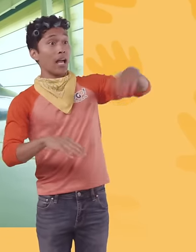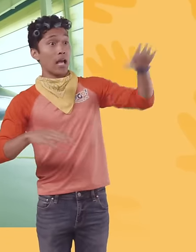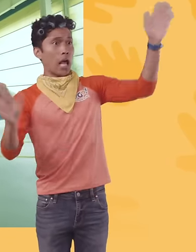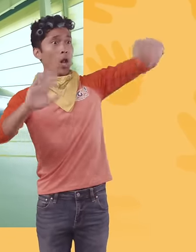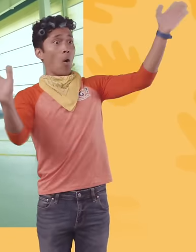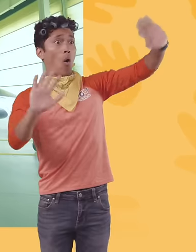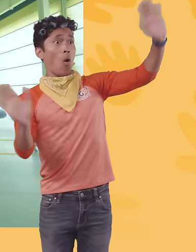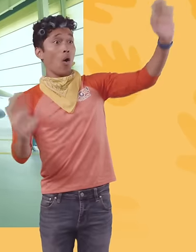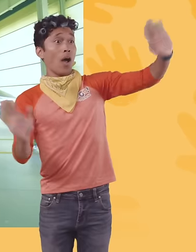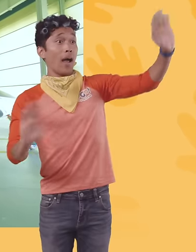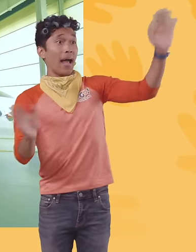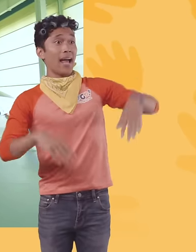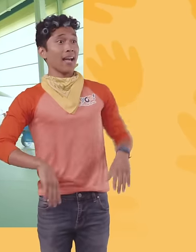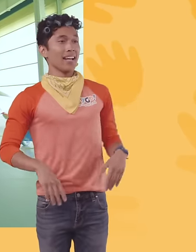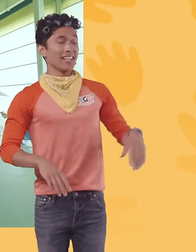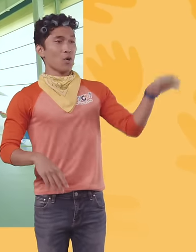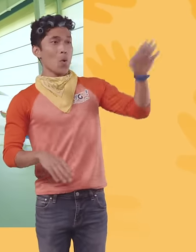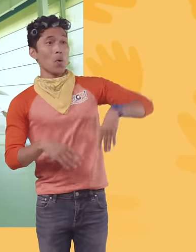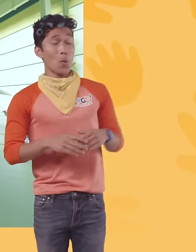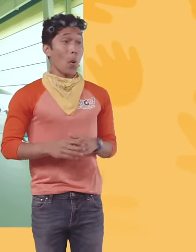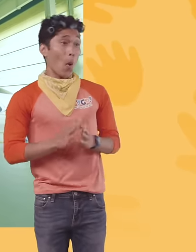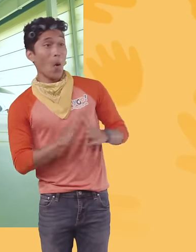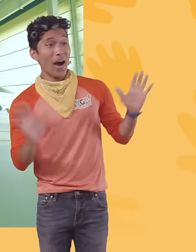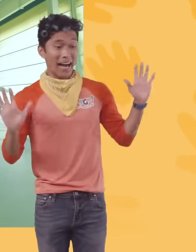Hello? Hey? Oh no!